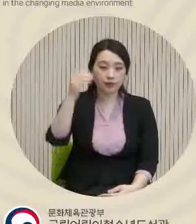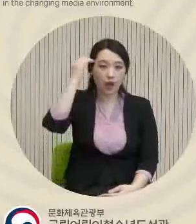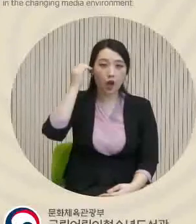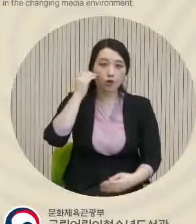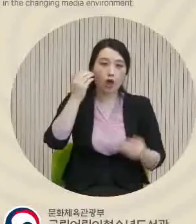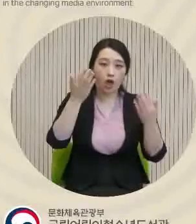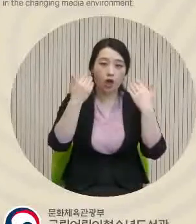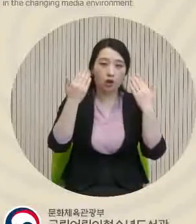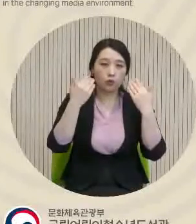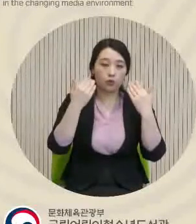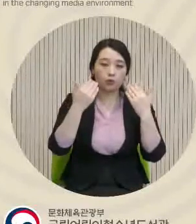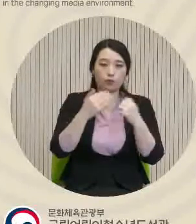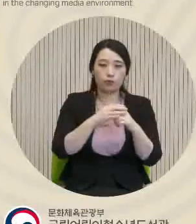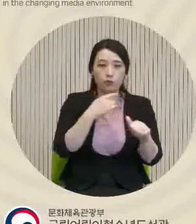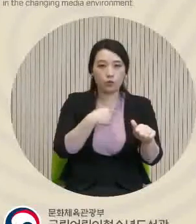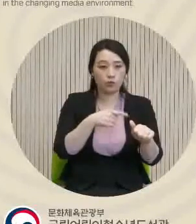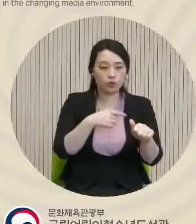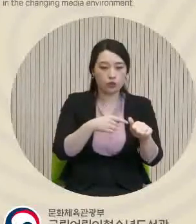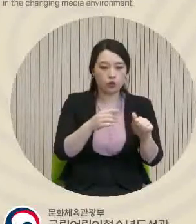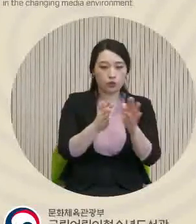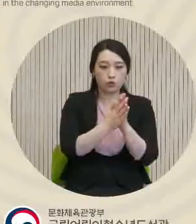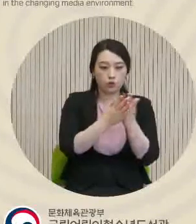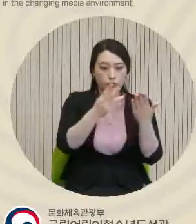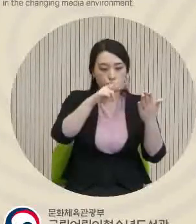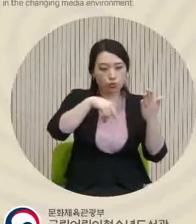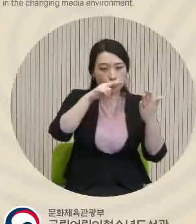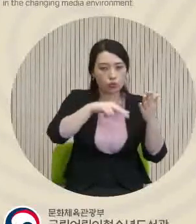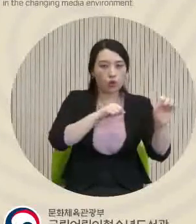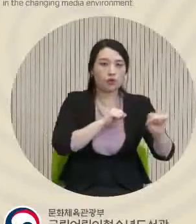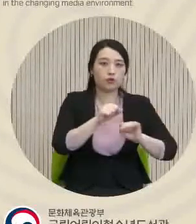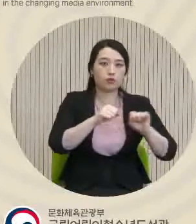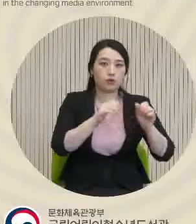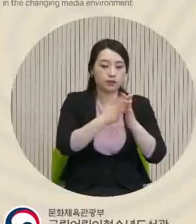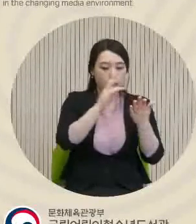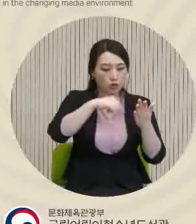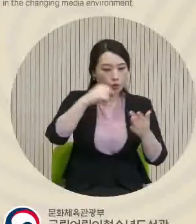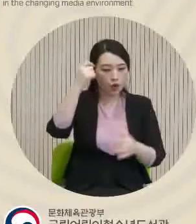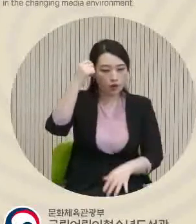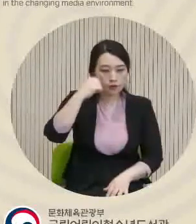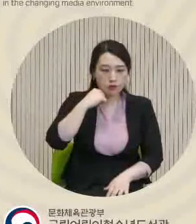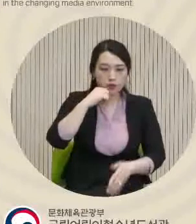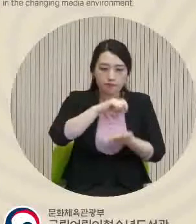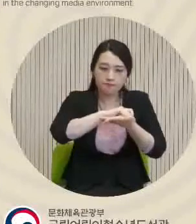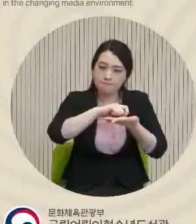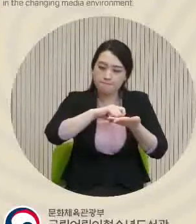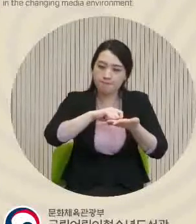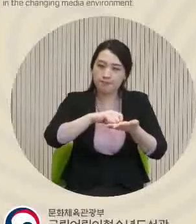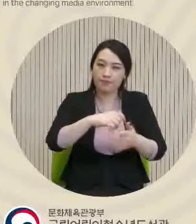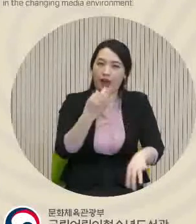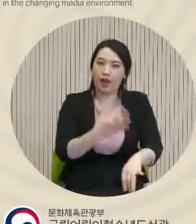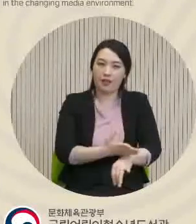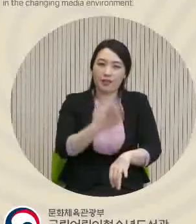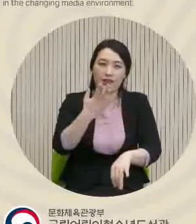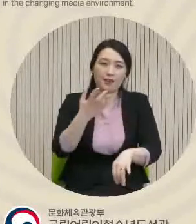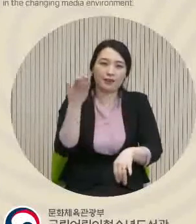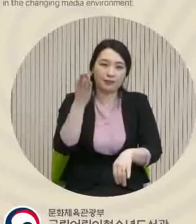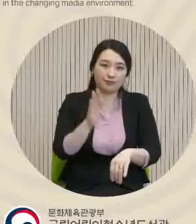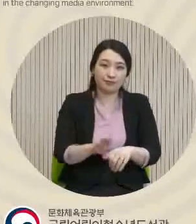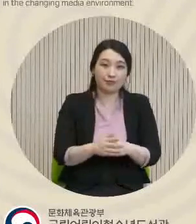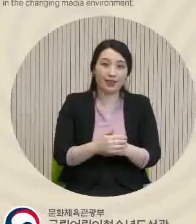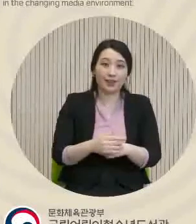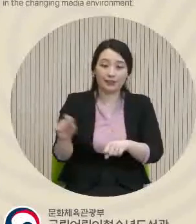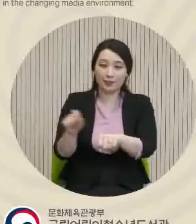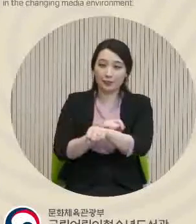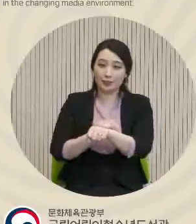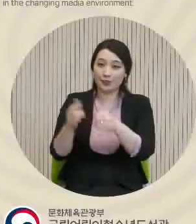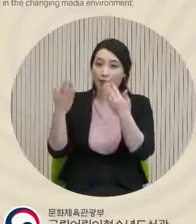podcast results. The reading activities in Korea were mainly focused on